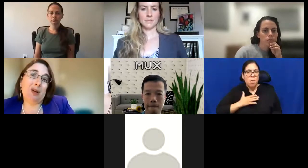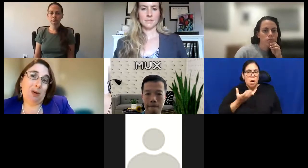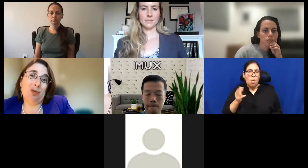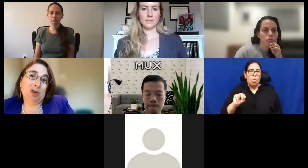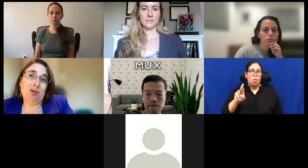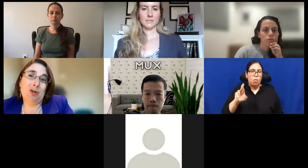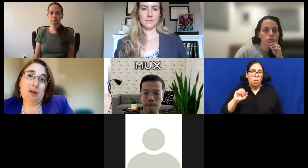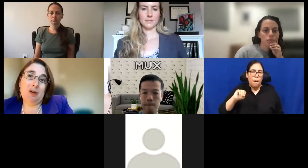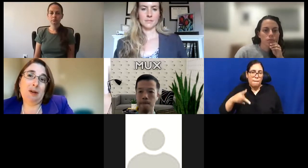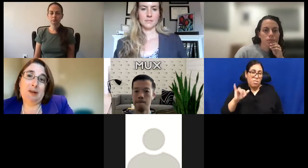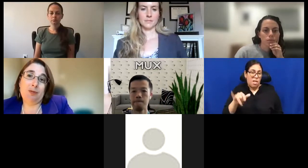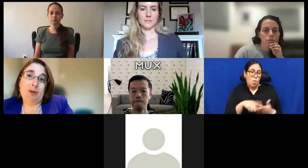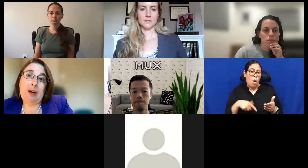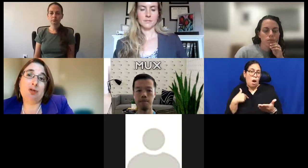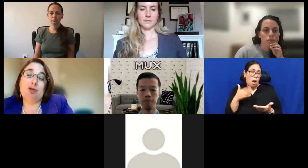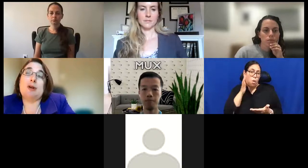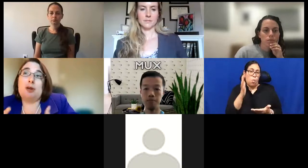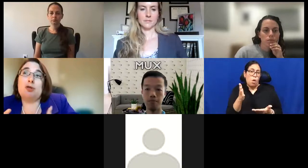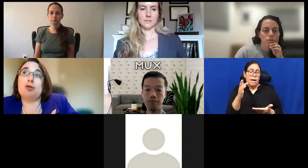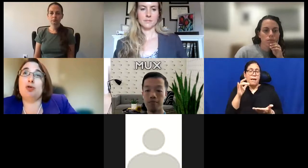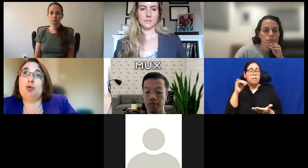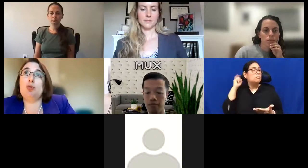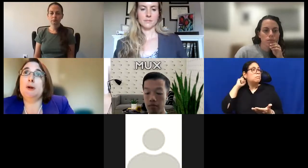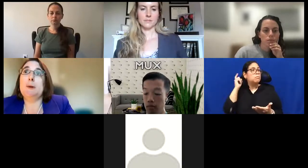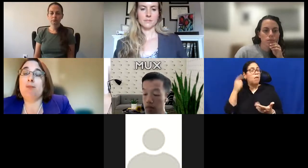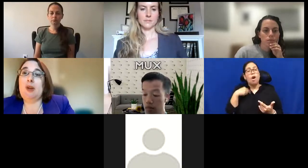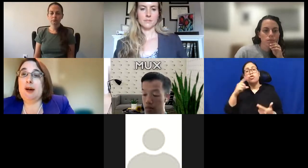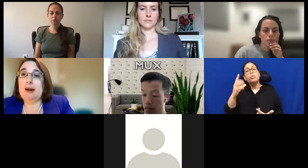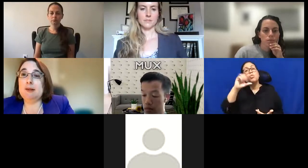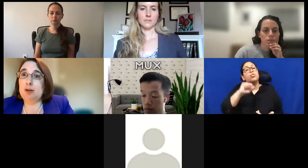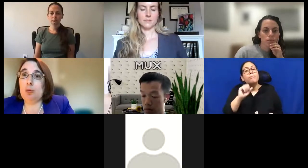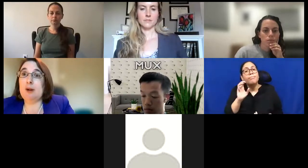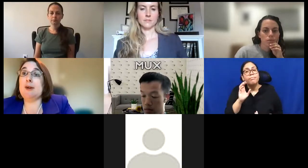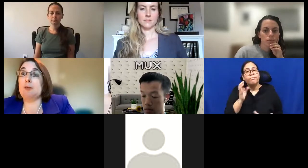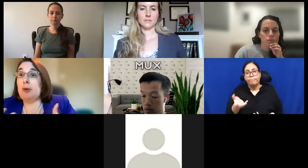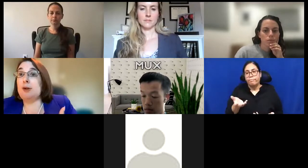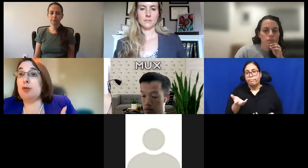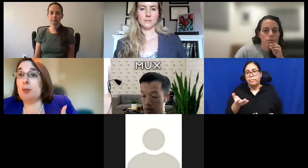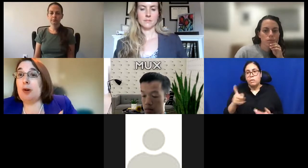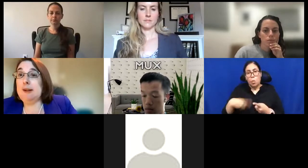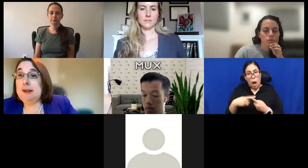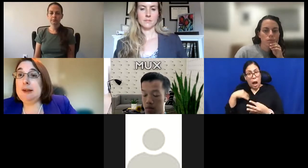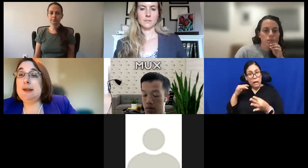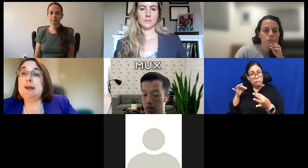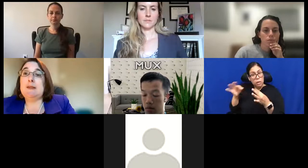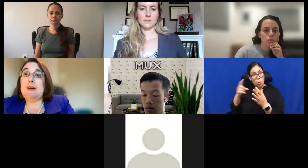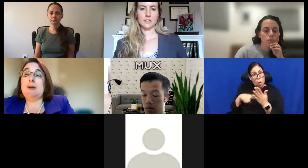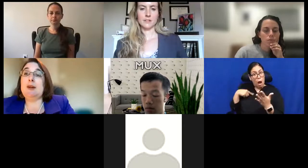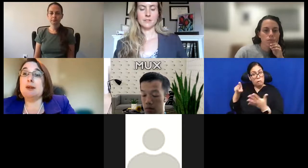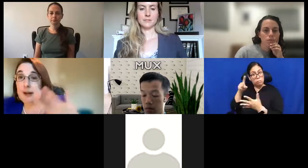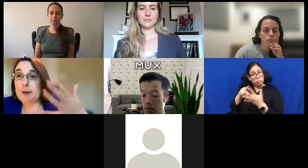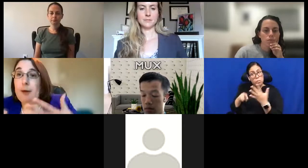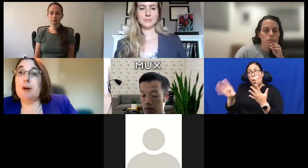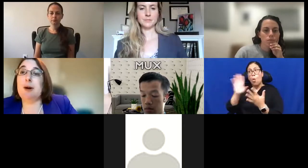that's what I would have done in differently. I just assumed that, when I explained to them what I need, that